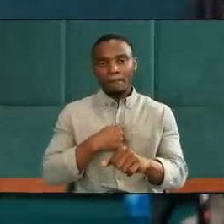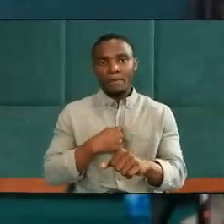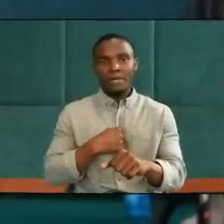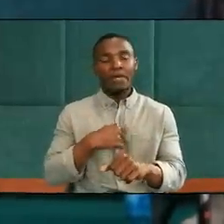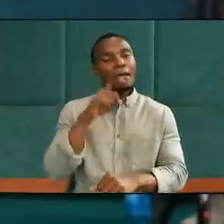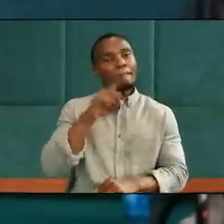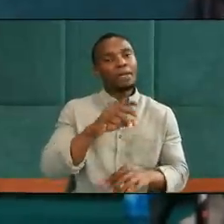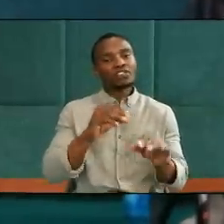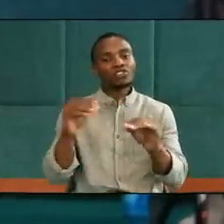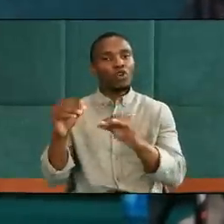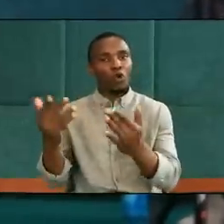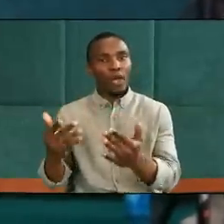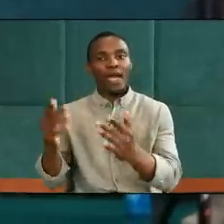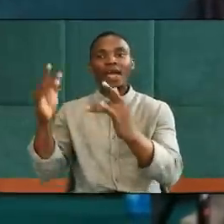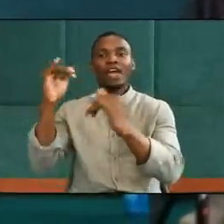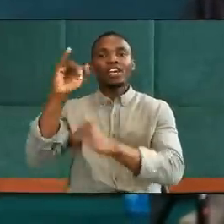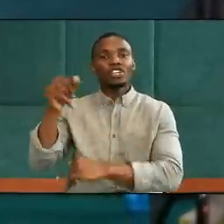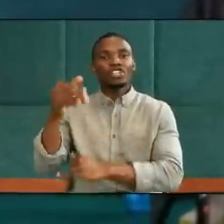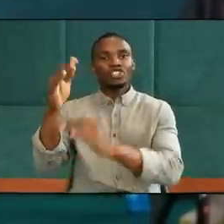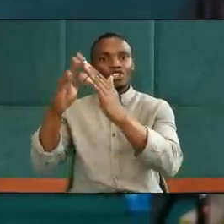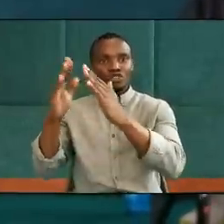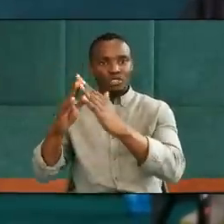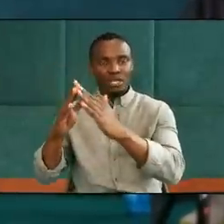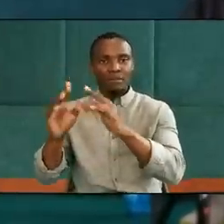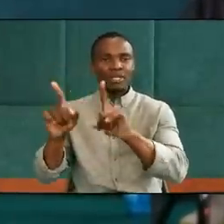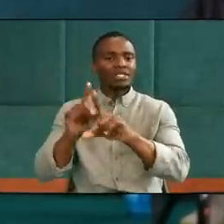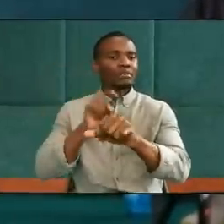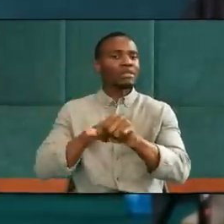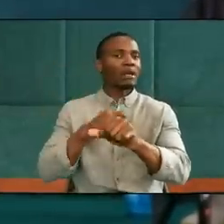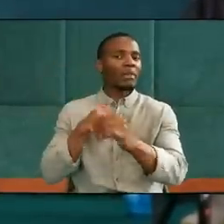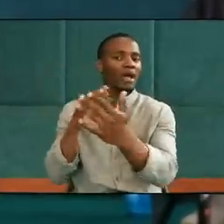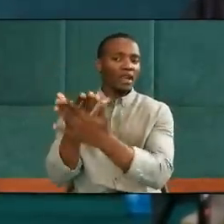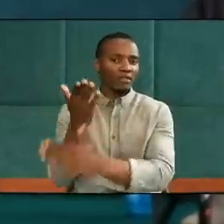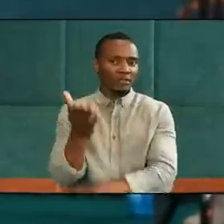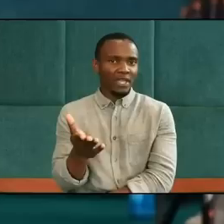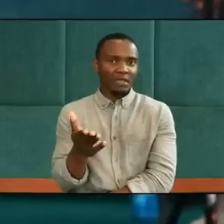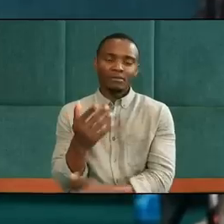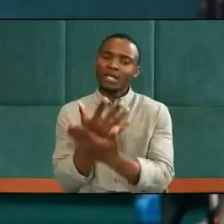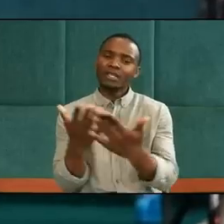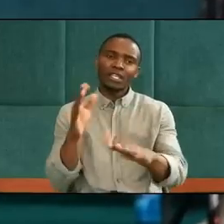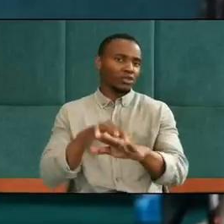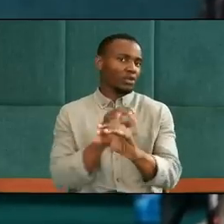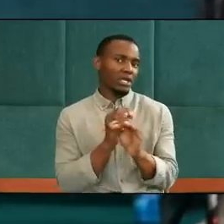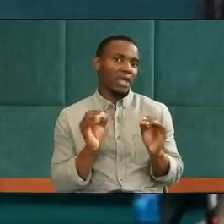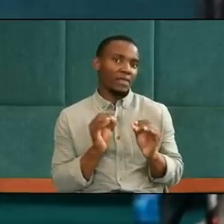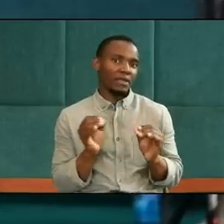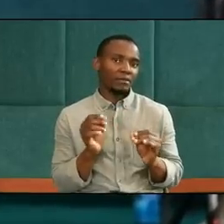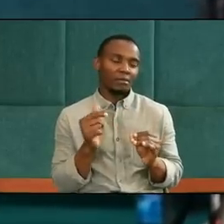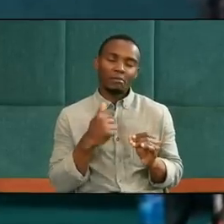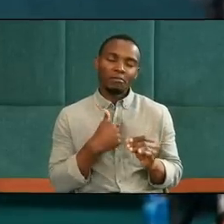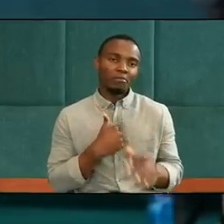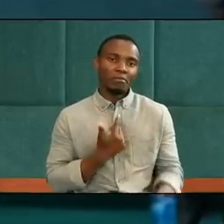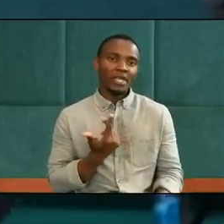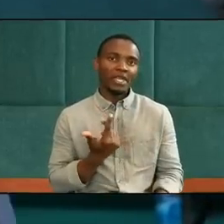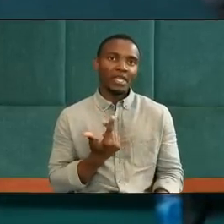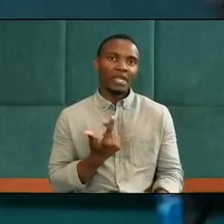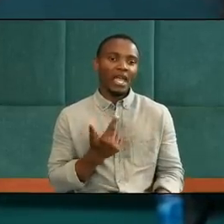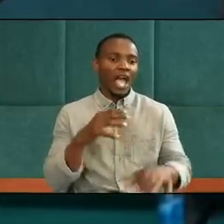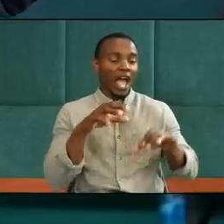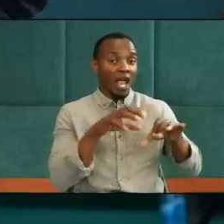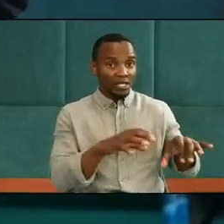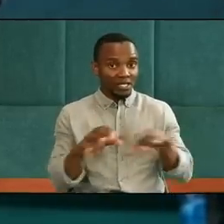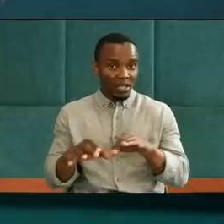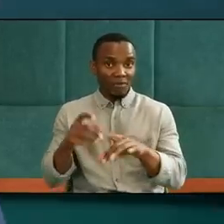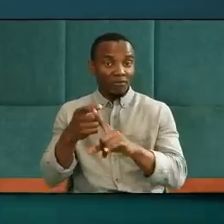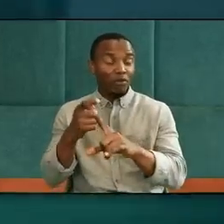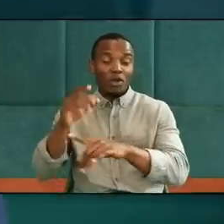I will have to go to Jerusalem, and when I go there, things are not going to be nice." He says, the church